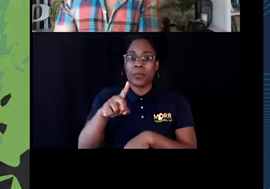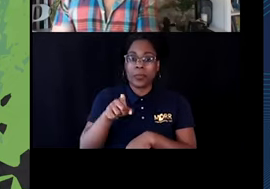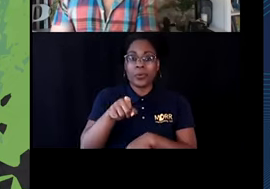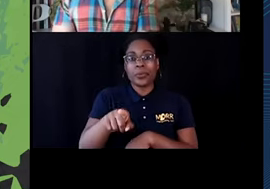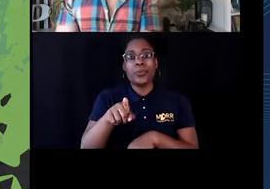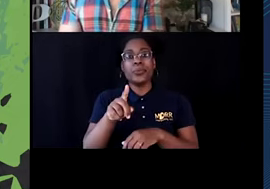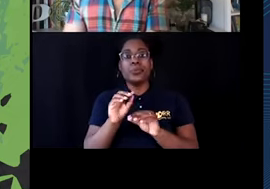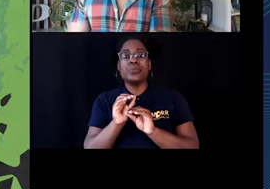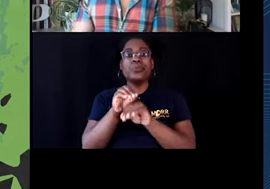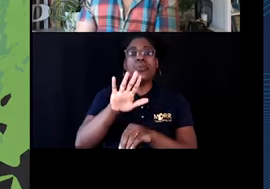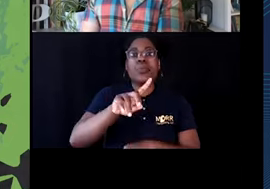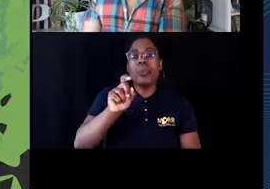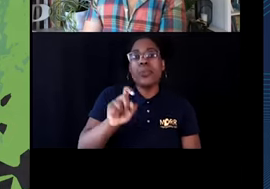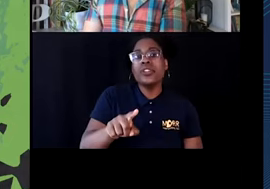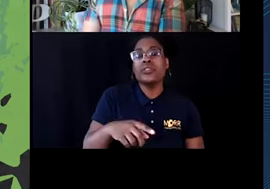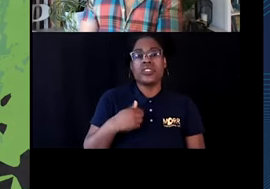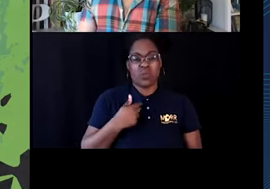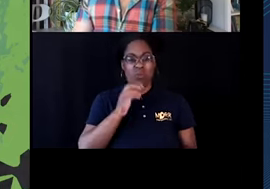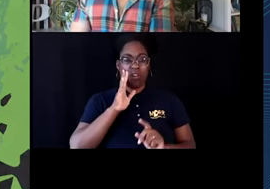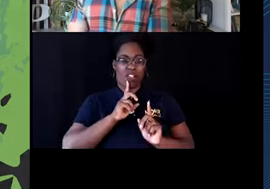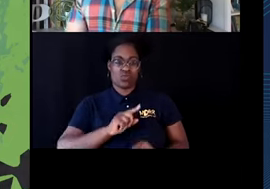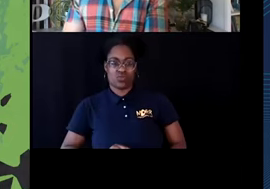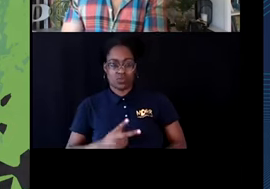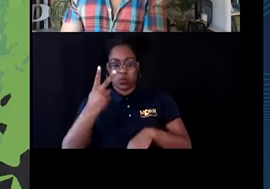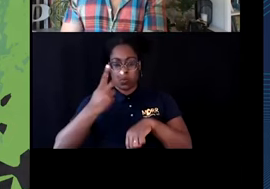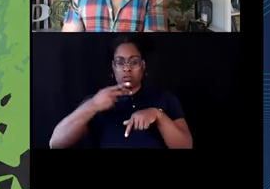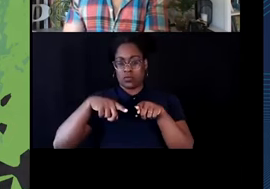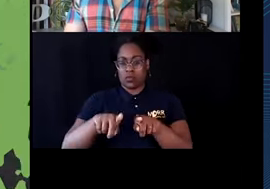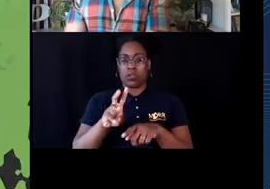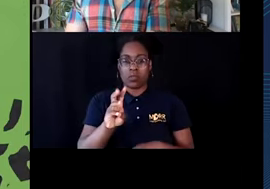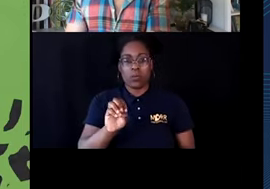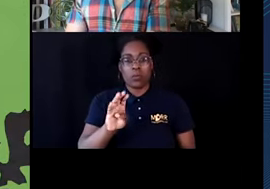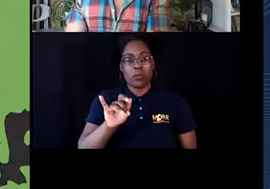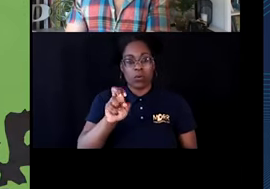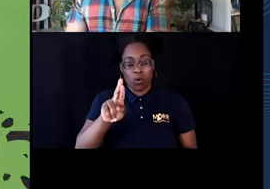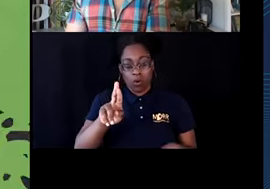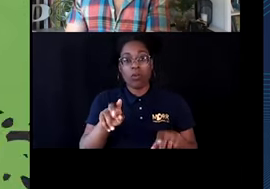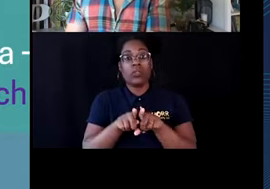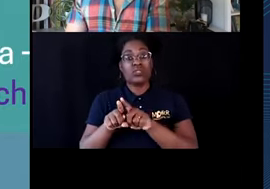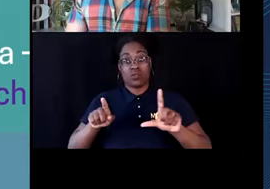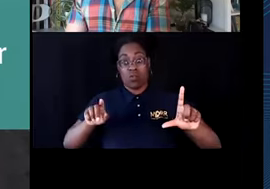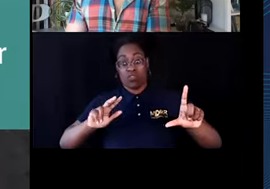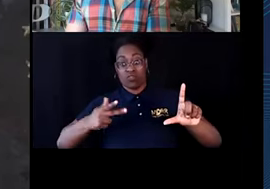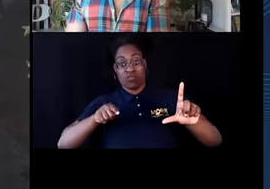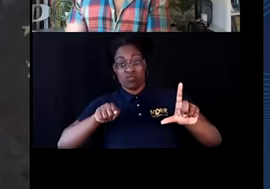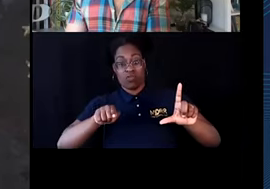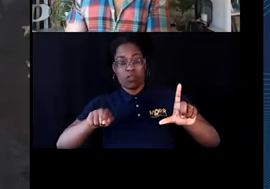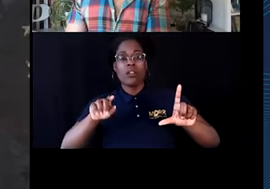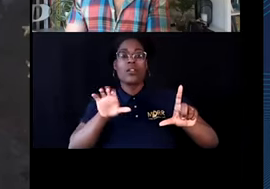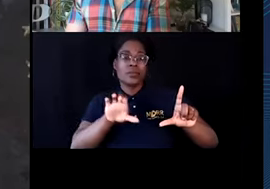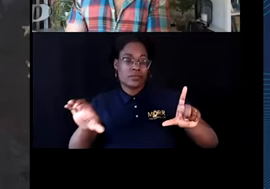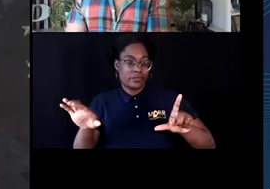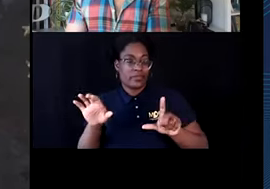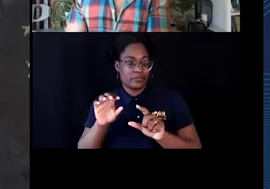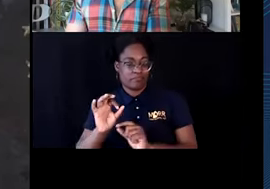to activate the closed captioning. And lastly, I want to introduce